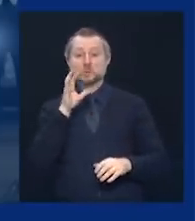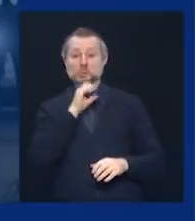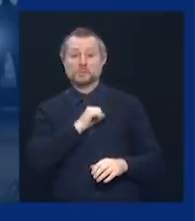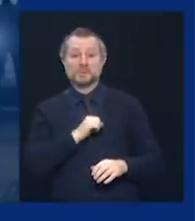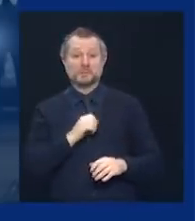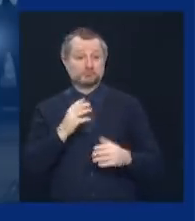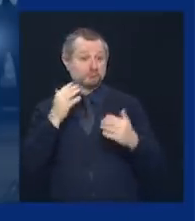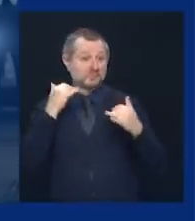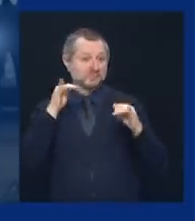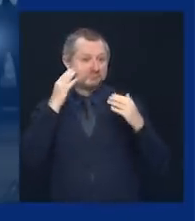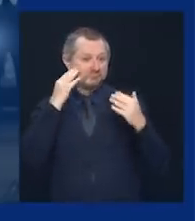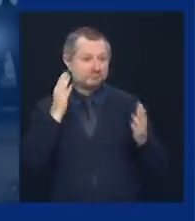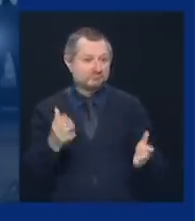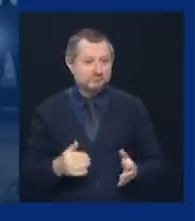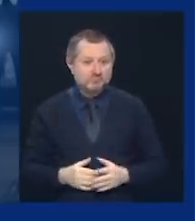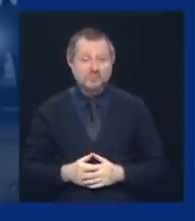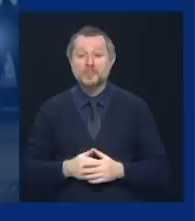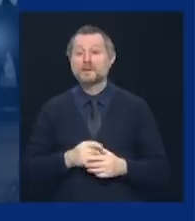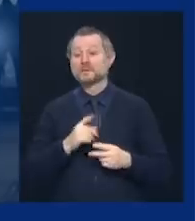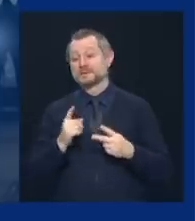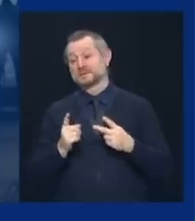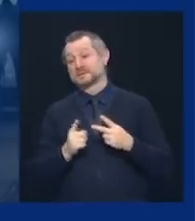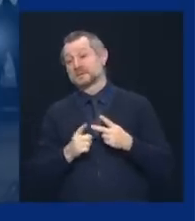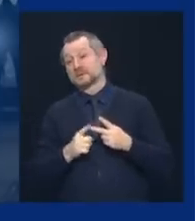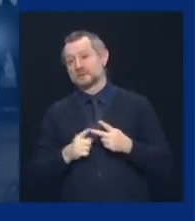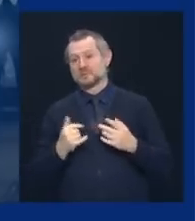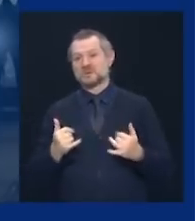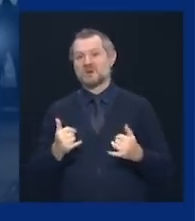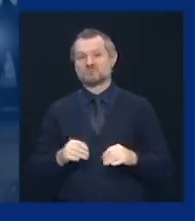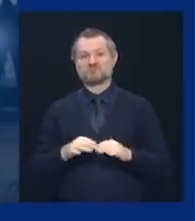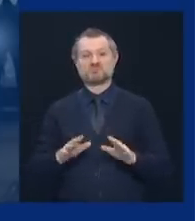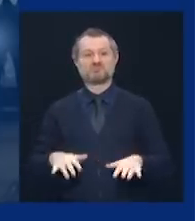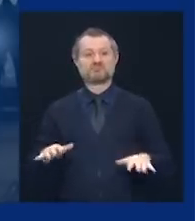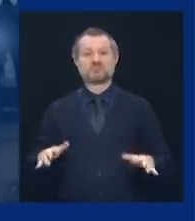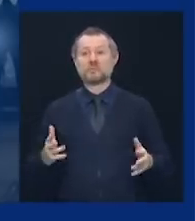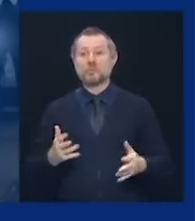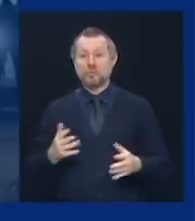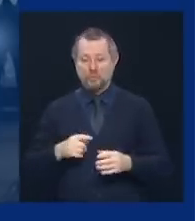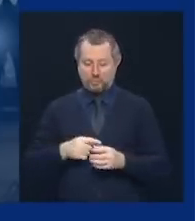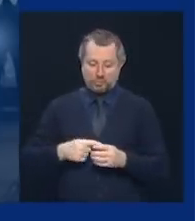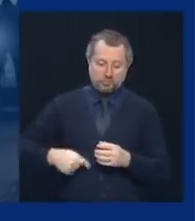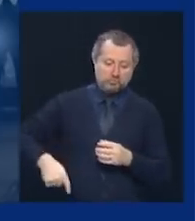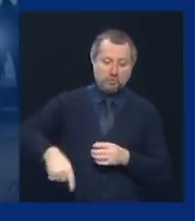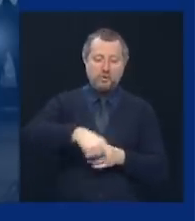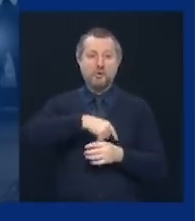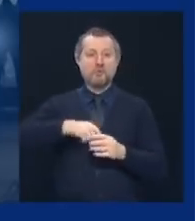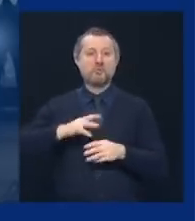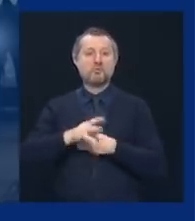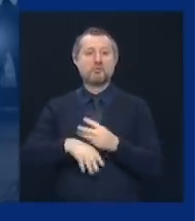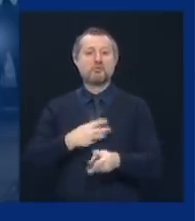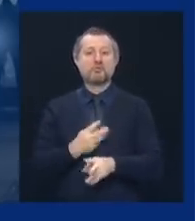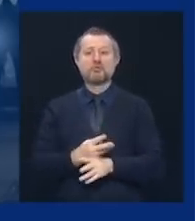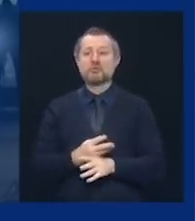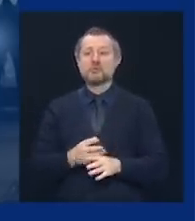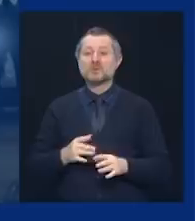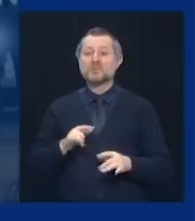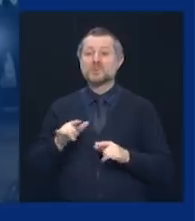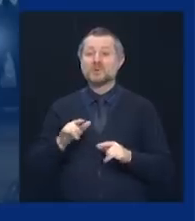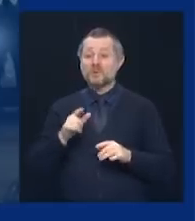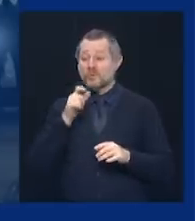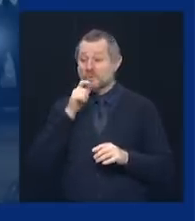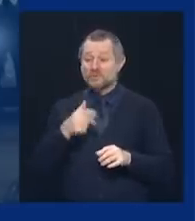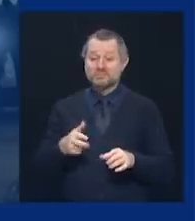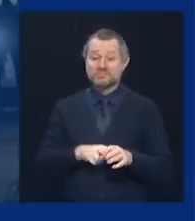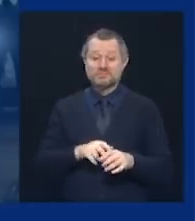It is traveling around the world as we speak, right? It's on planes, and